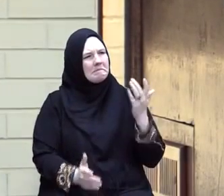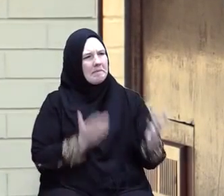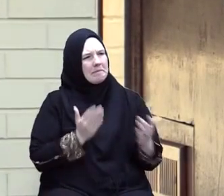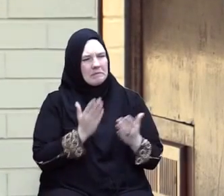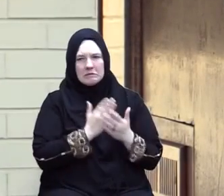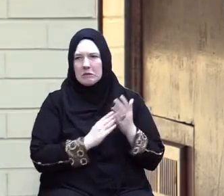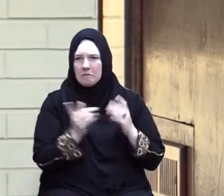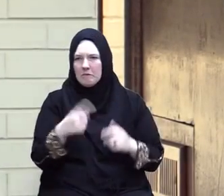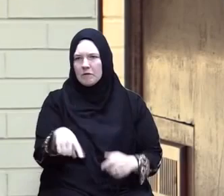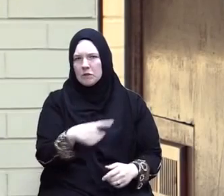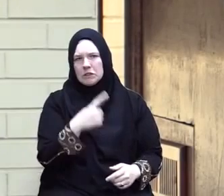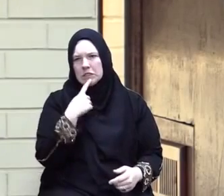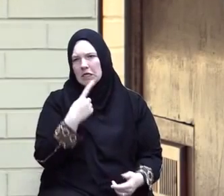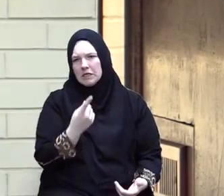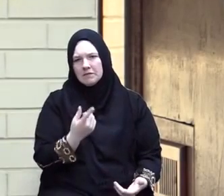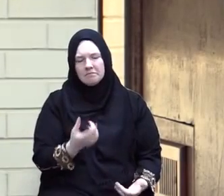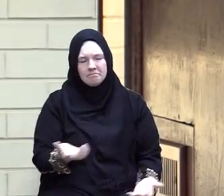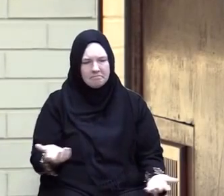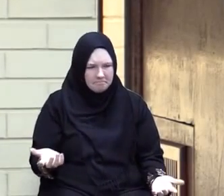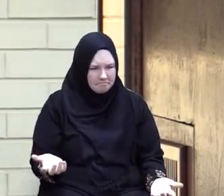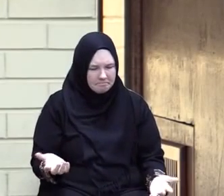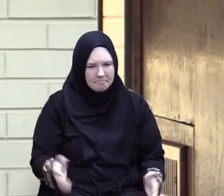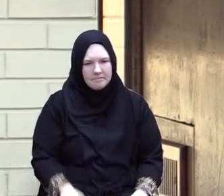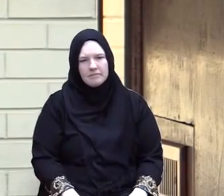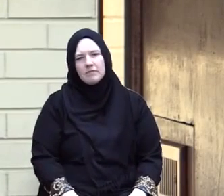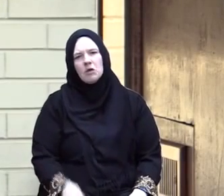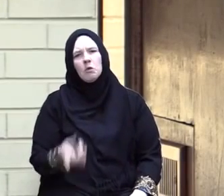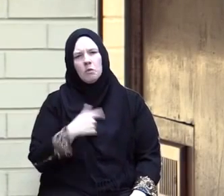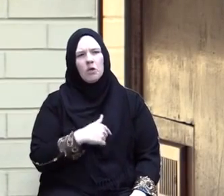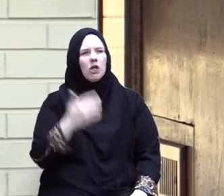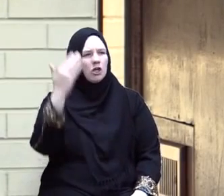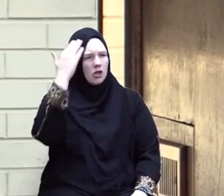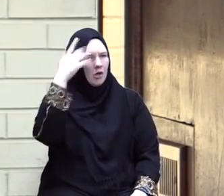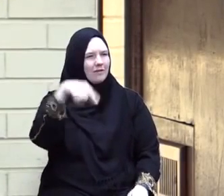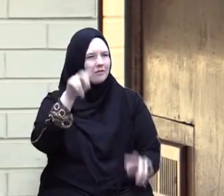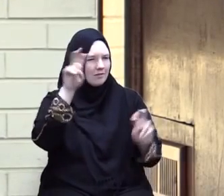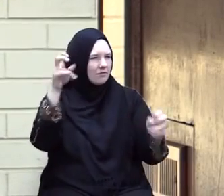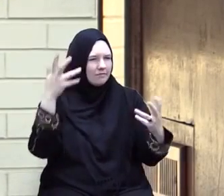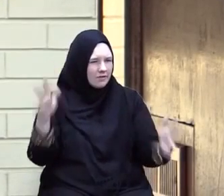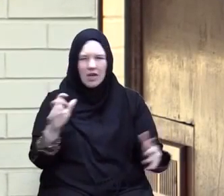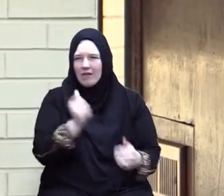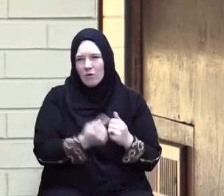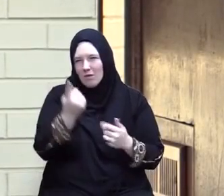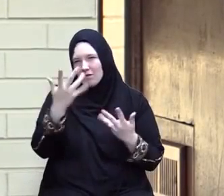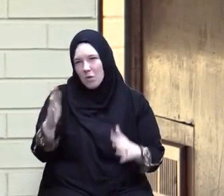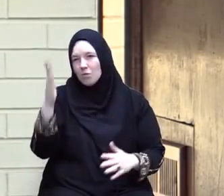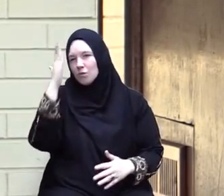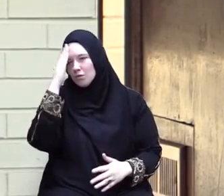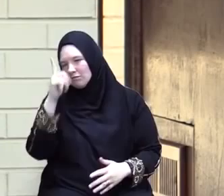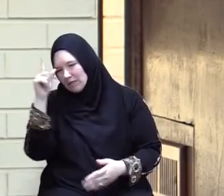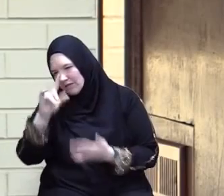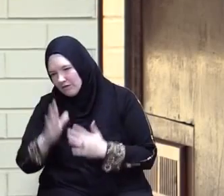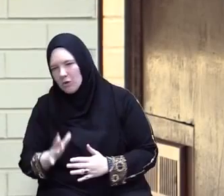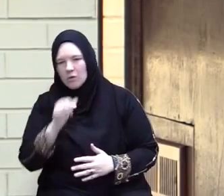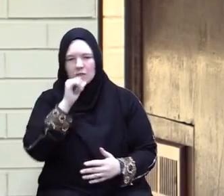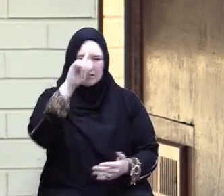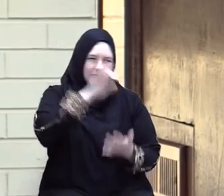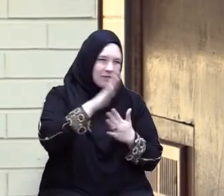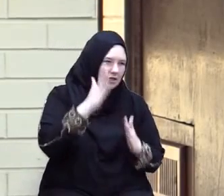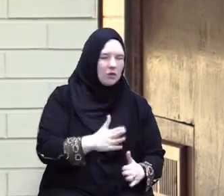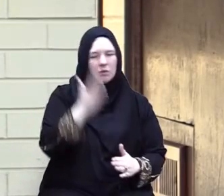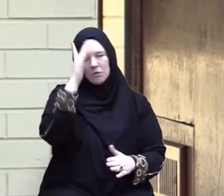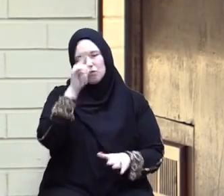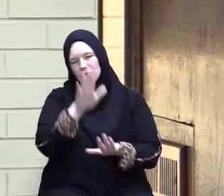maybe some of you are saying, so what? We know this subject. Everybody knows who the believer, who